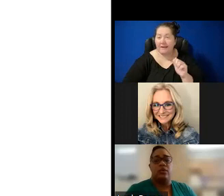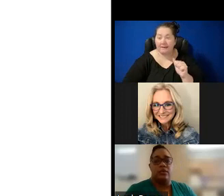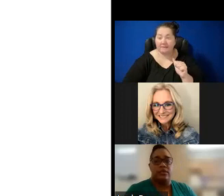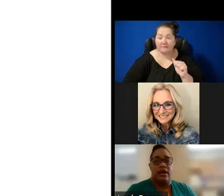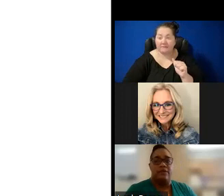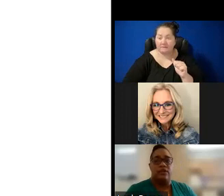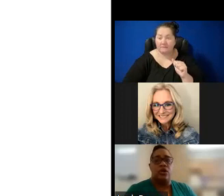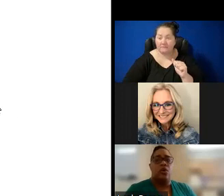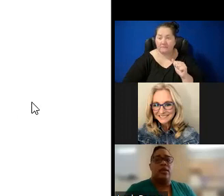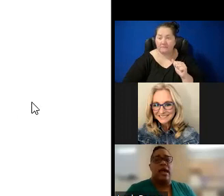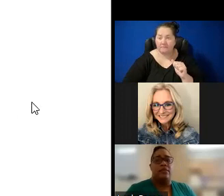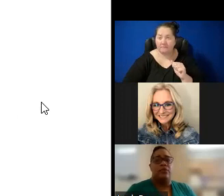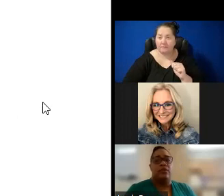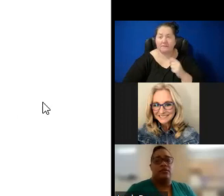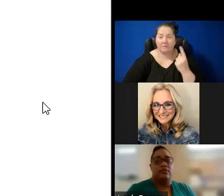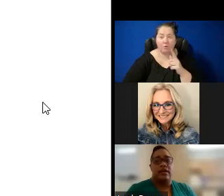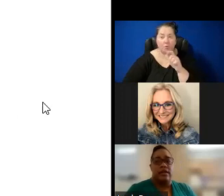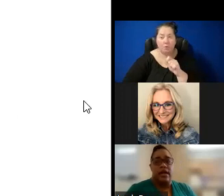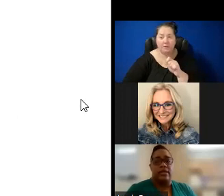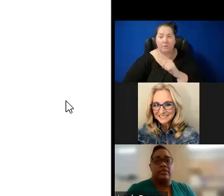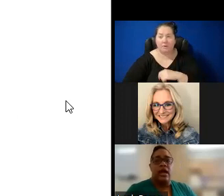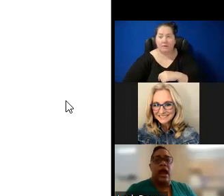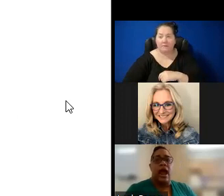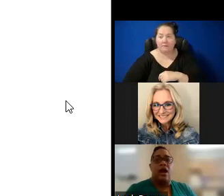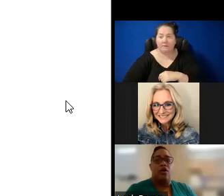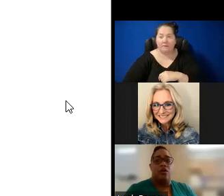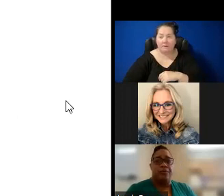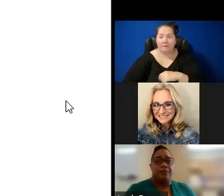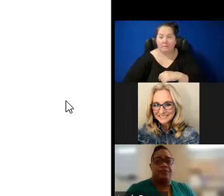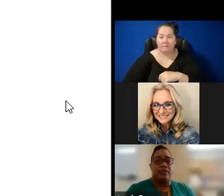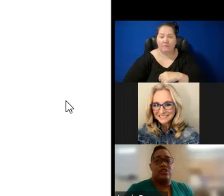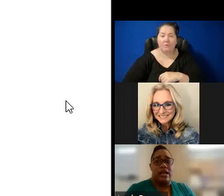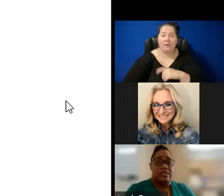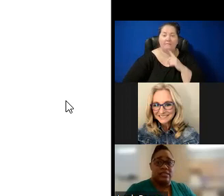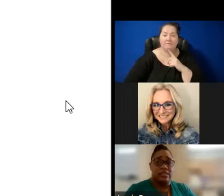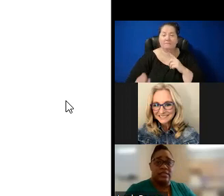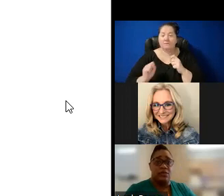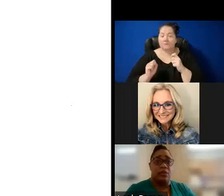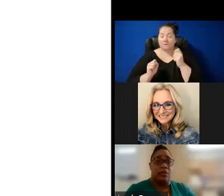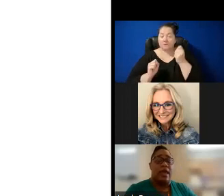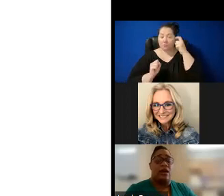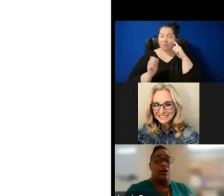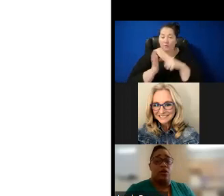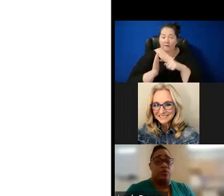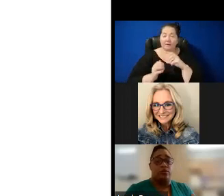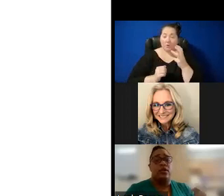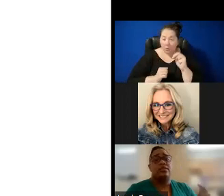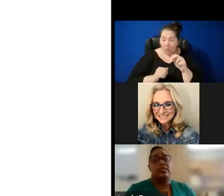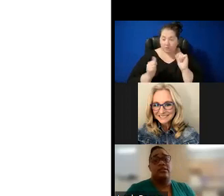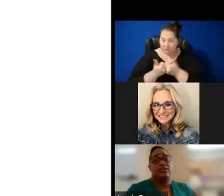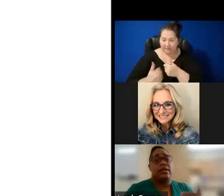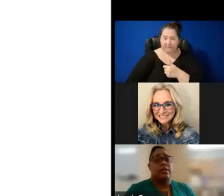who is working with survivors, we have to be willing to recognize our own challenges and our